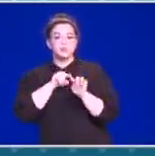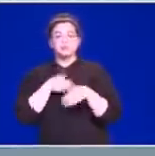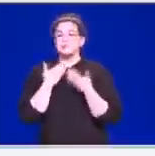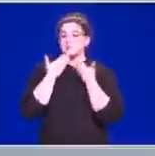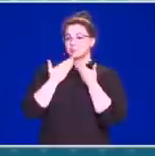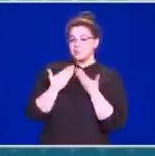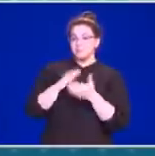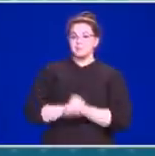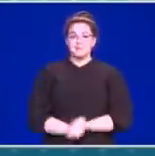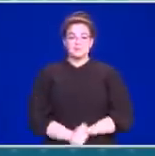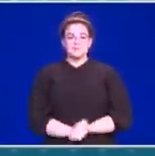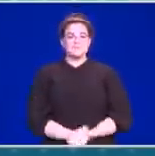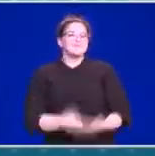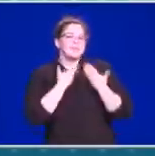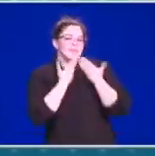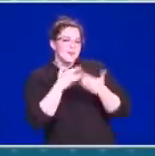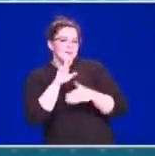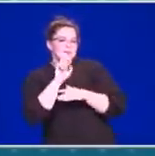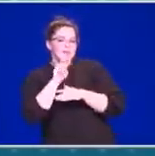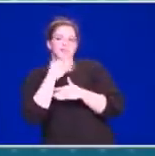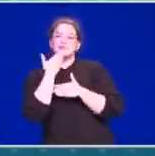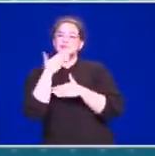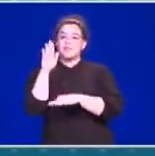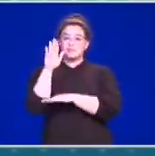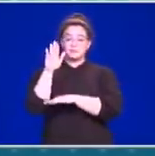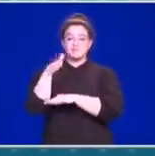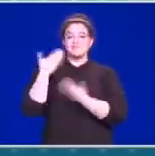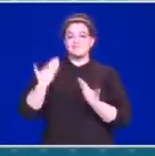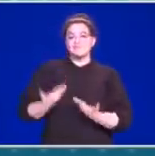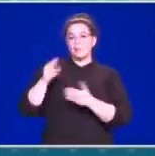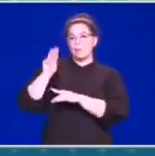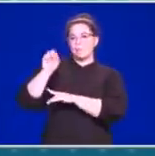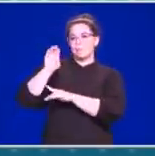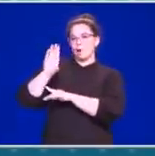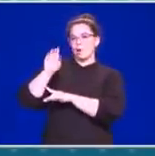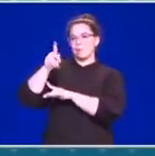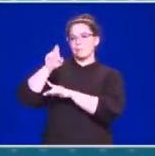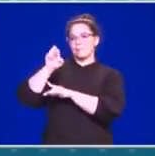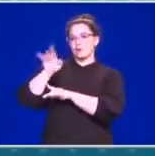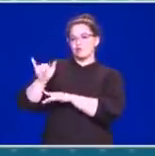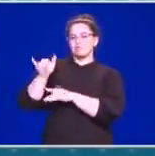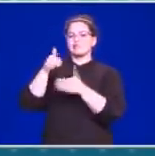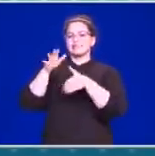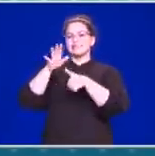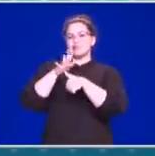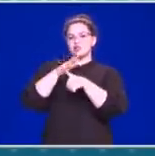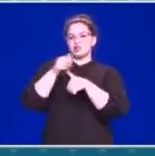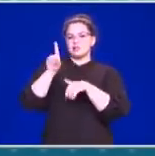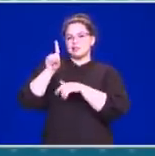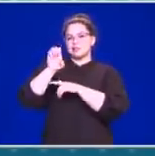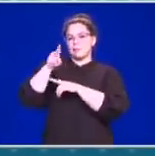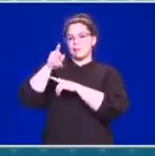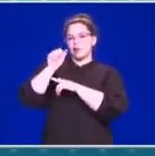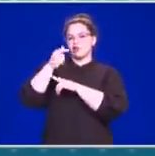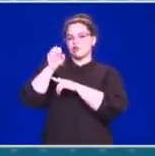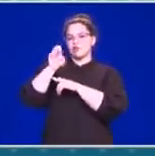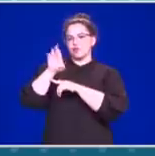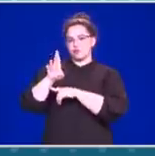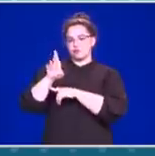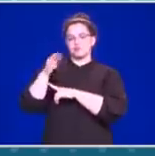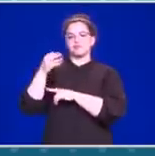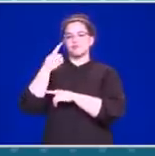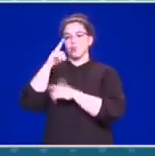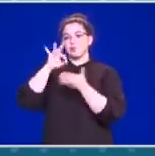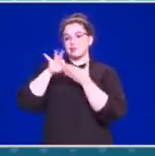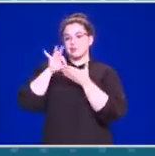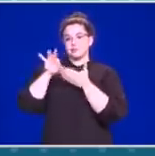you. Thanks, Ron. Good afternoon. I'm Mark Perry, a Senior Demographer in the Population Division at the Census Bureau.